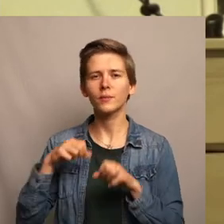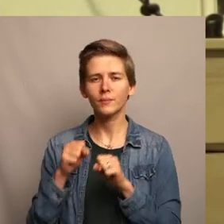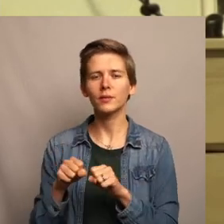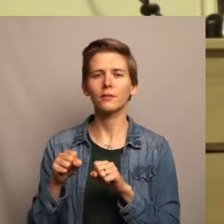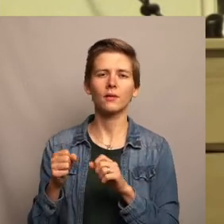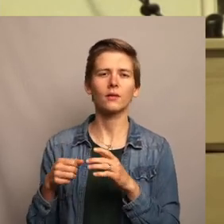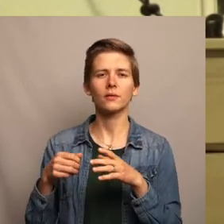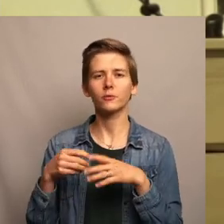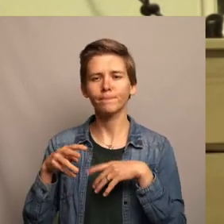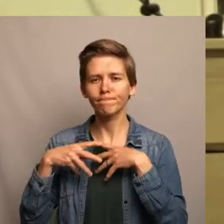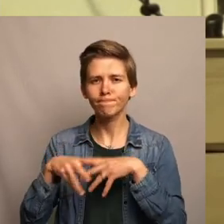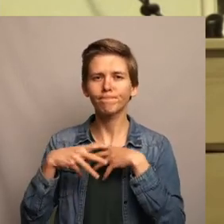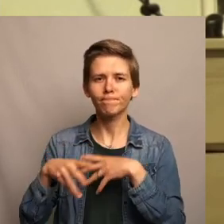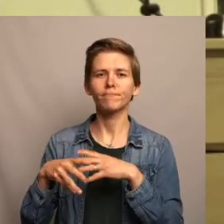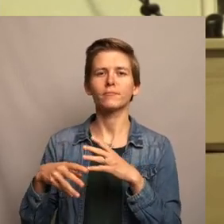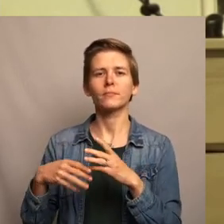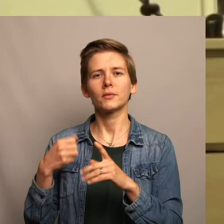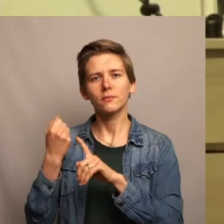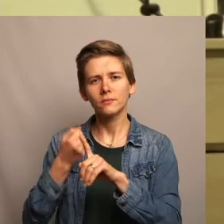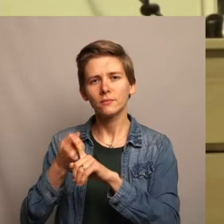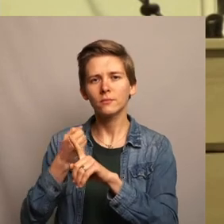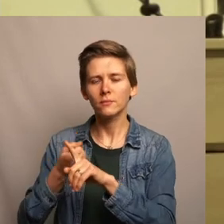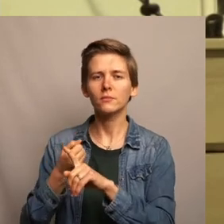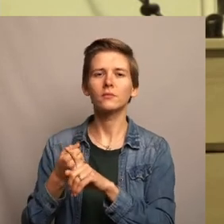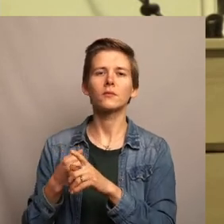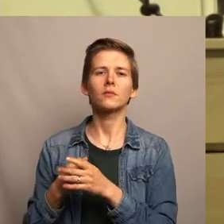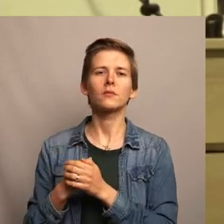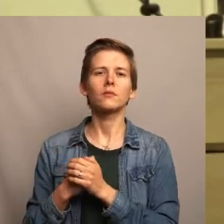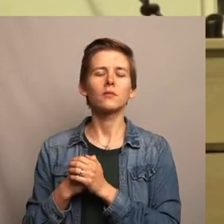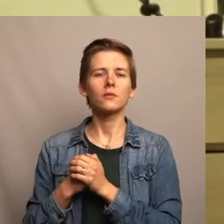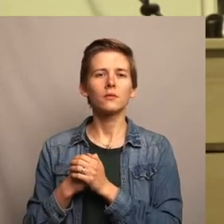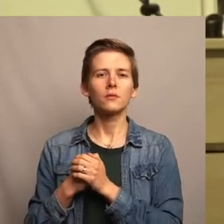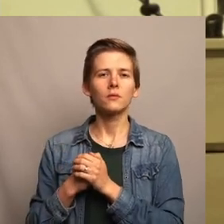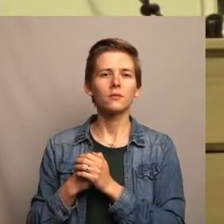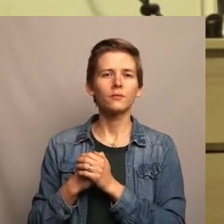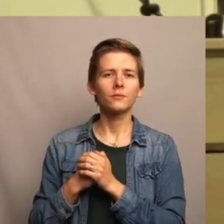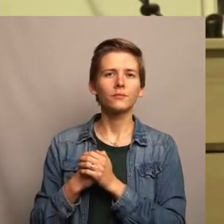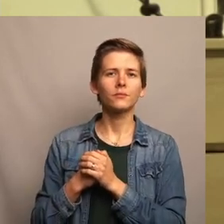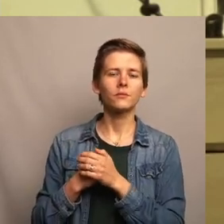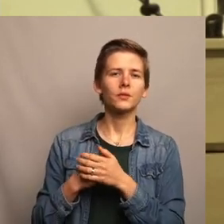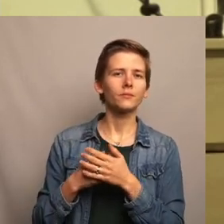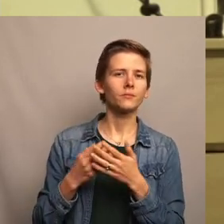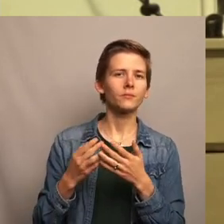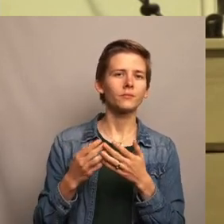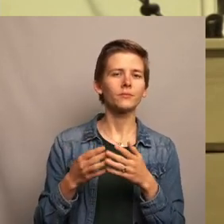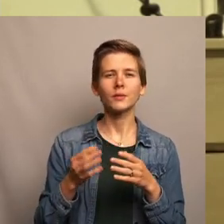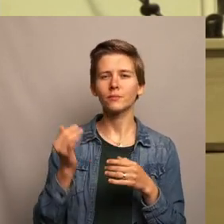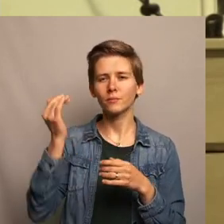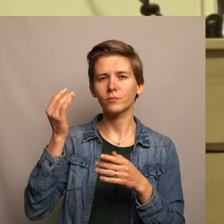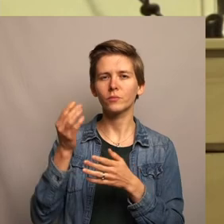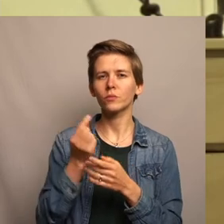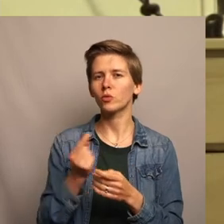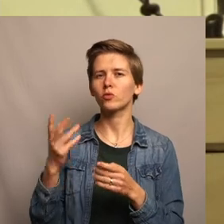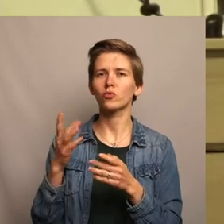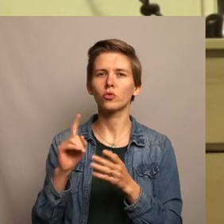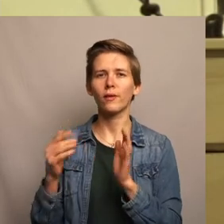And then there are other radical things that I feel work in better than they do in the West at times.